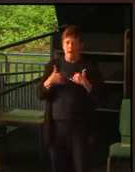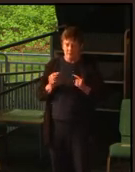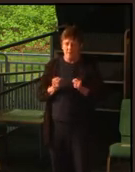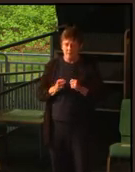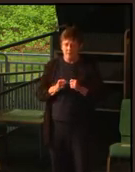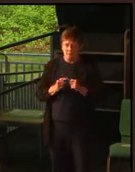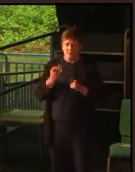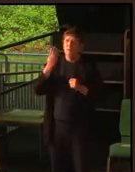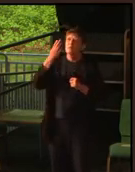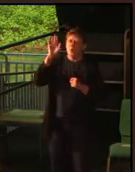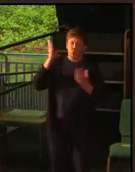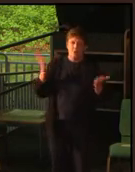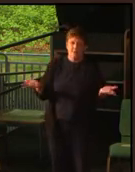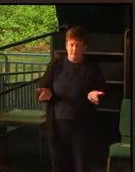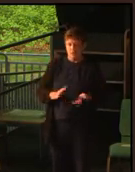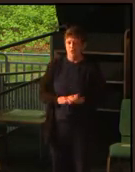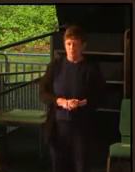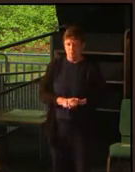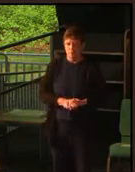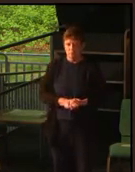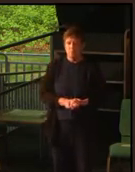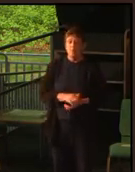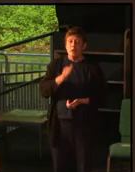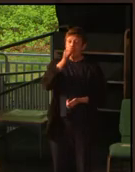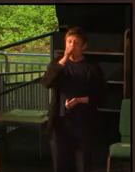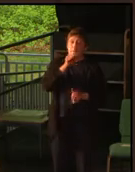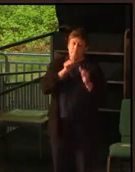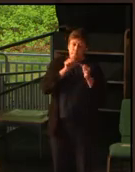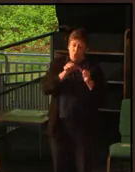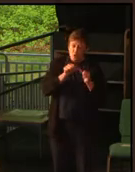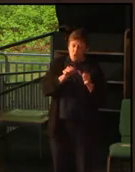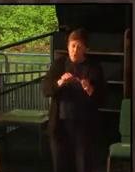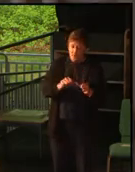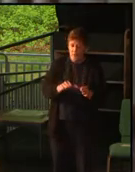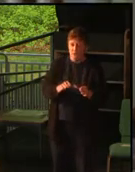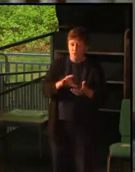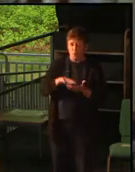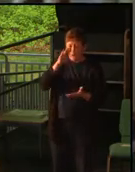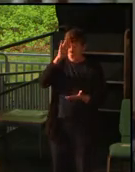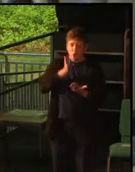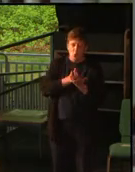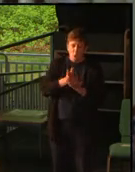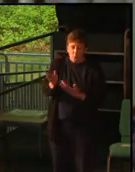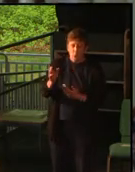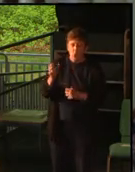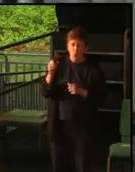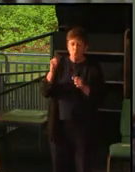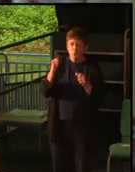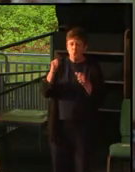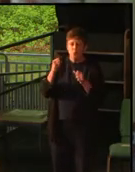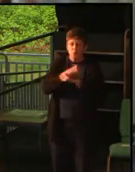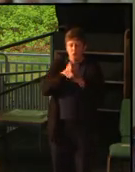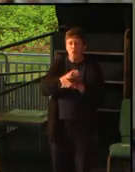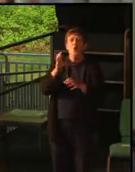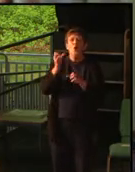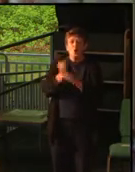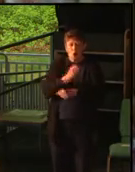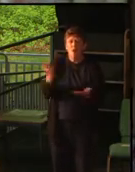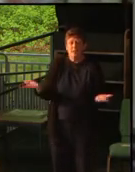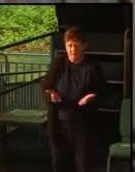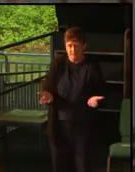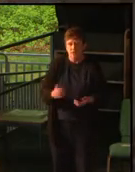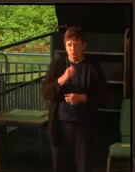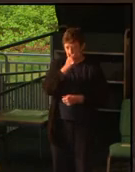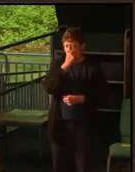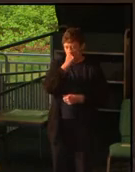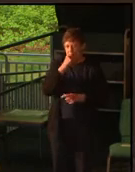us here. The perseverance we learned through struggle got us here. It is the point.